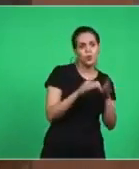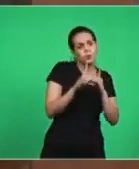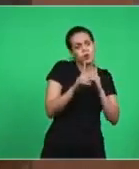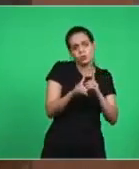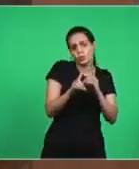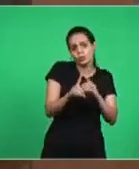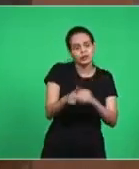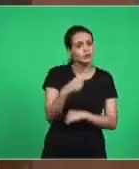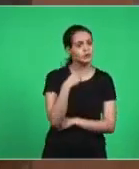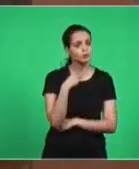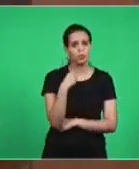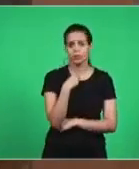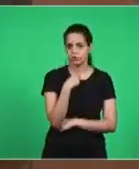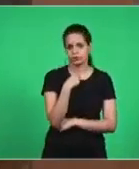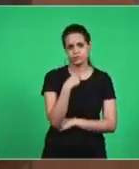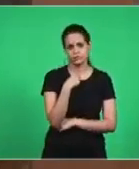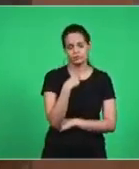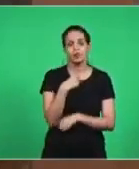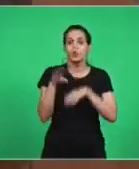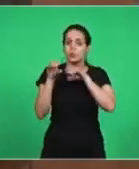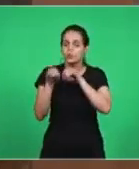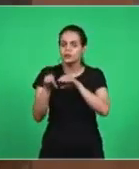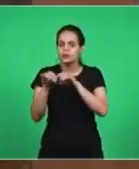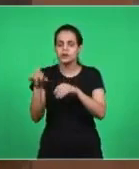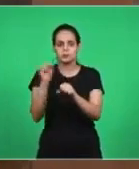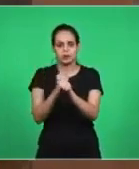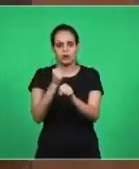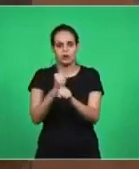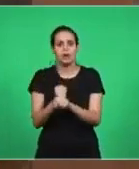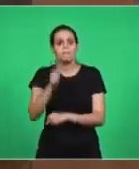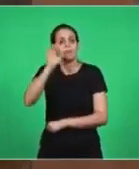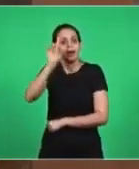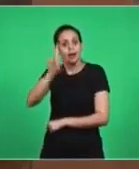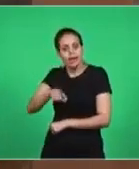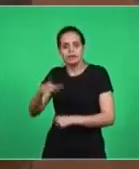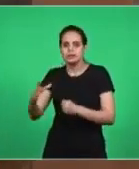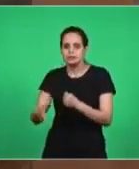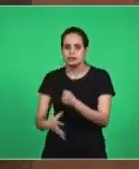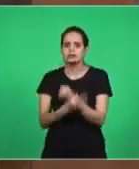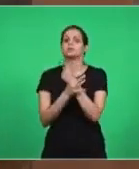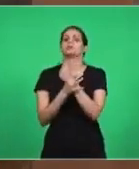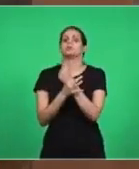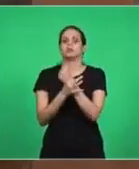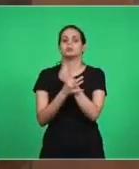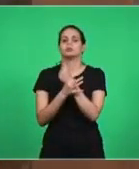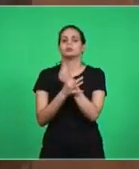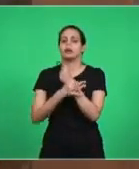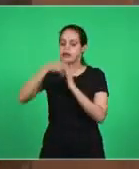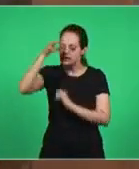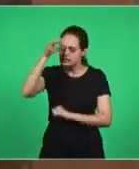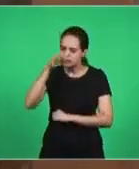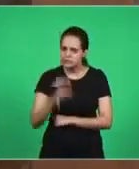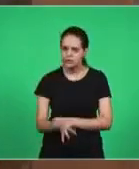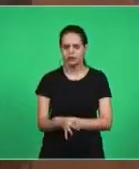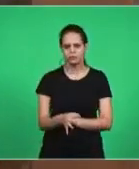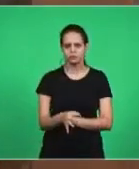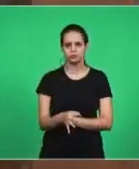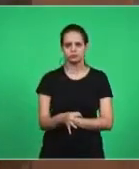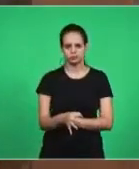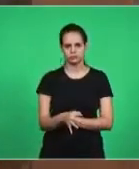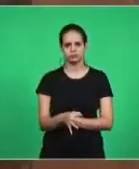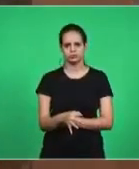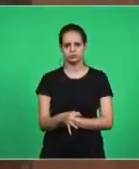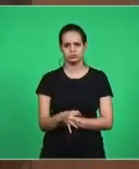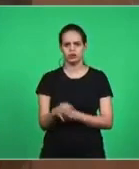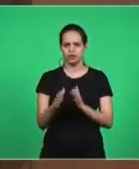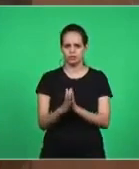no reason to go astray from, because the teaching of the ministry is safe. He's